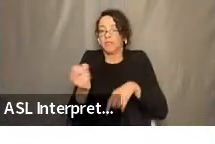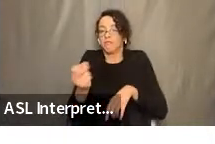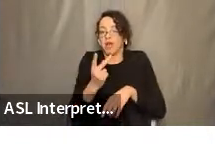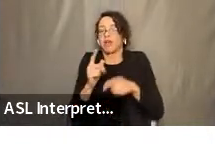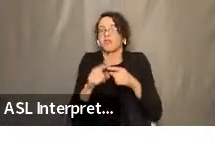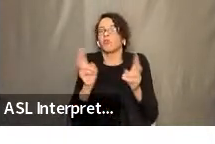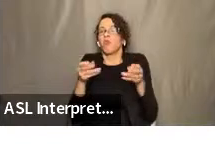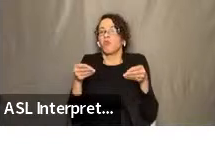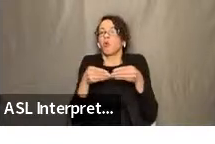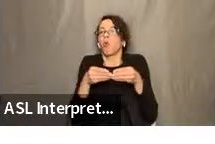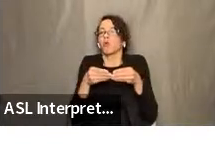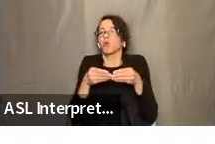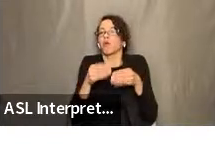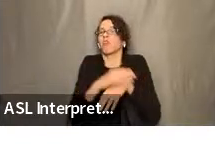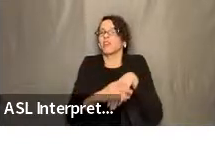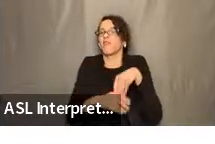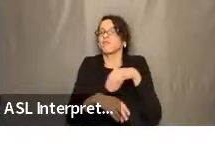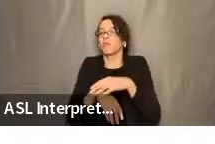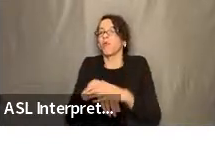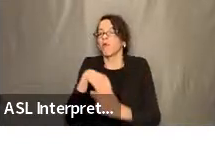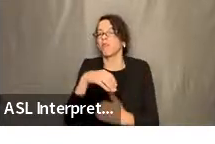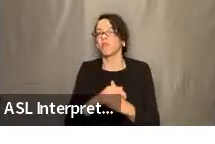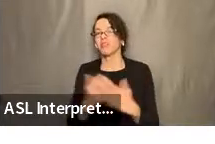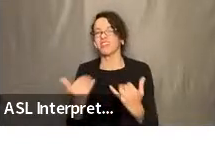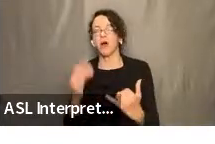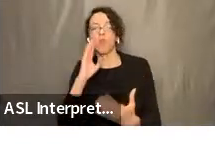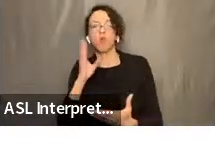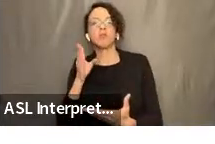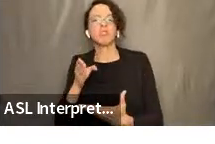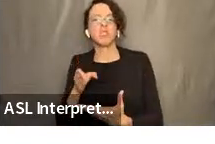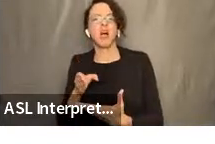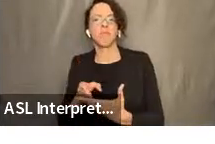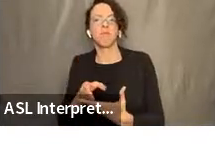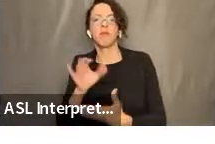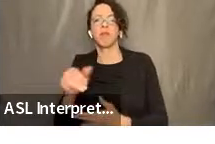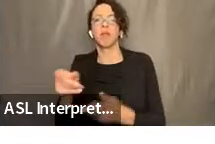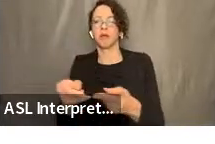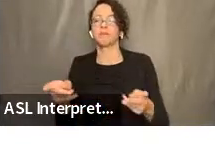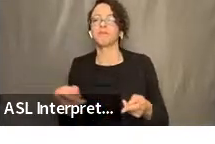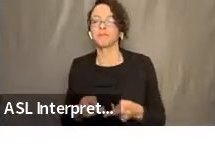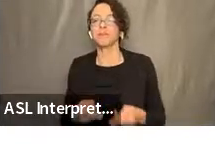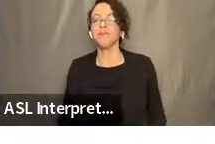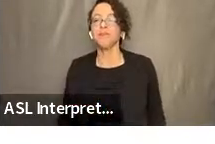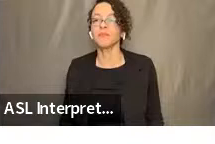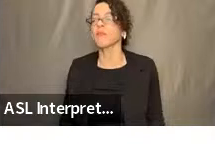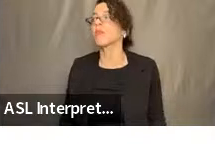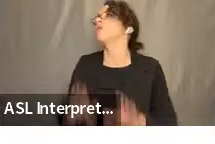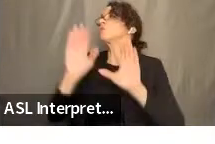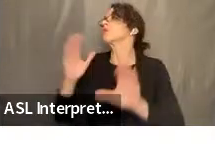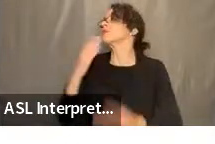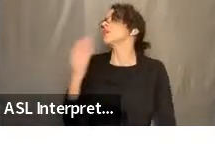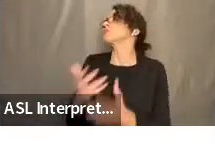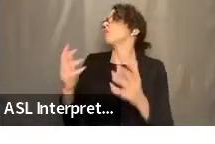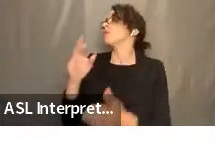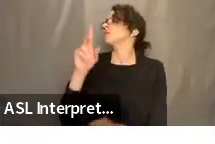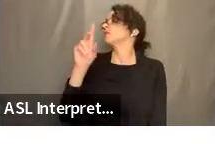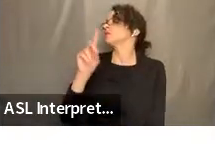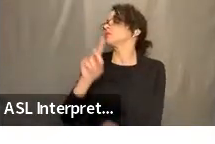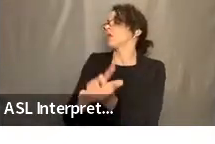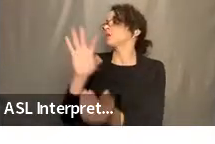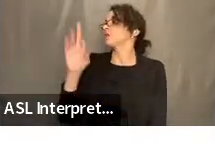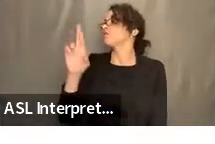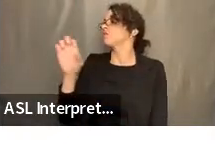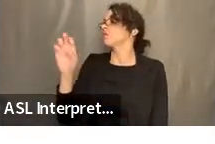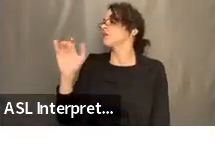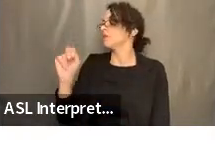with. I'll stop there. Great. Thank you so much, Dr. Freeman. Laurie, do you